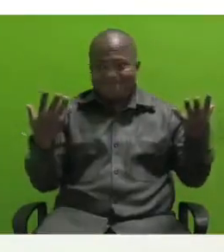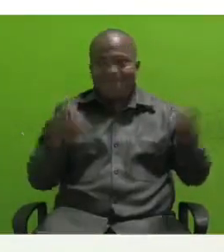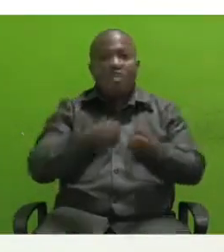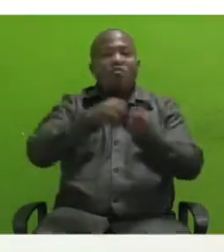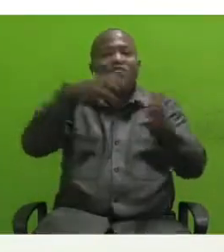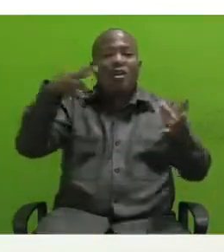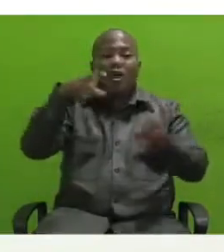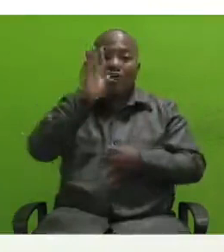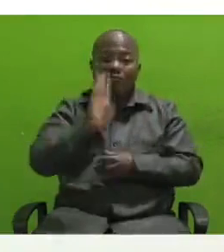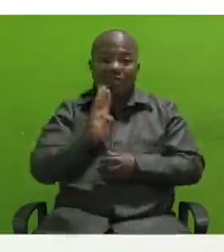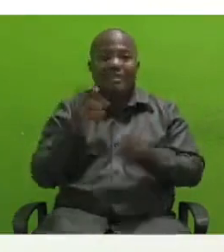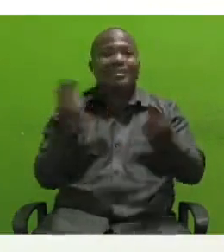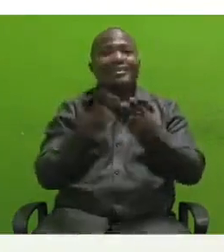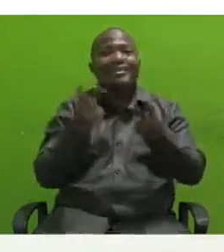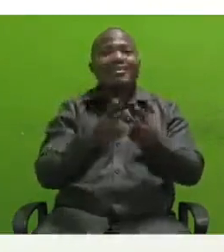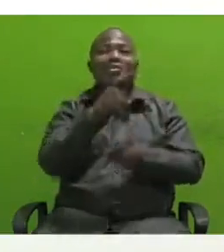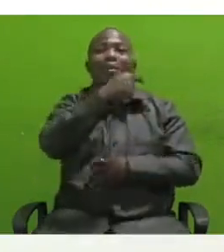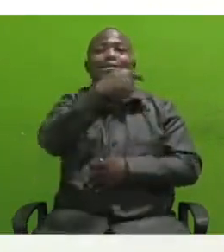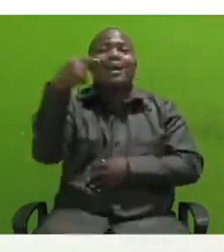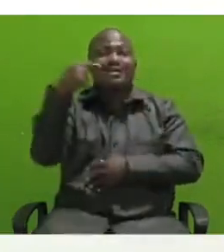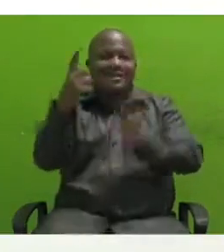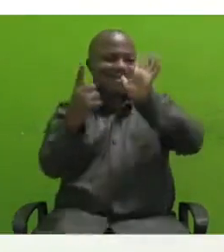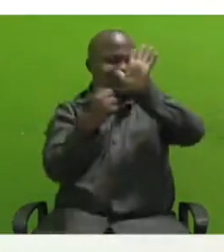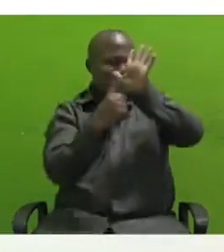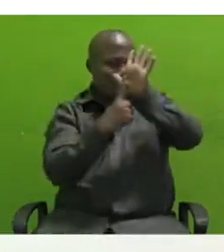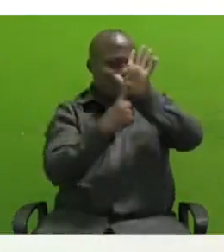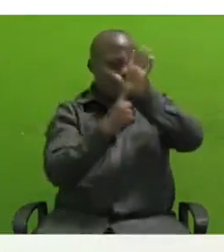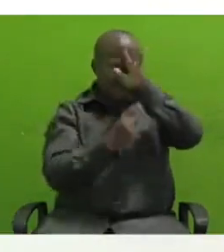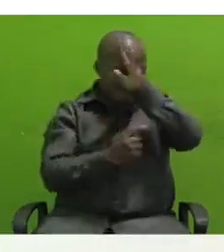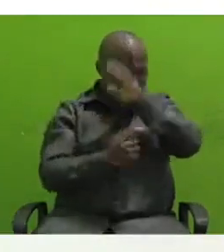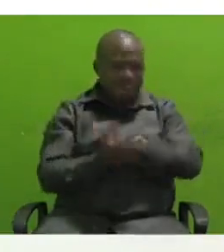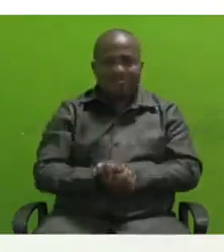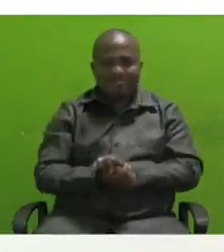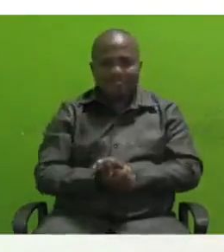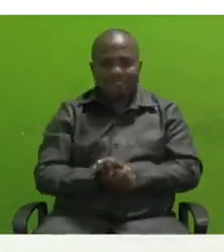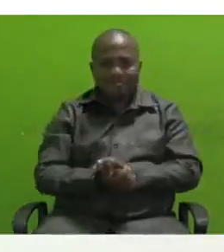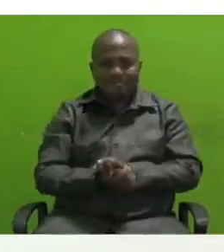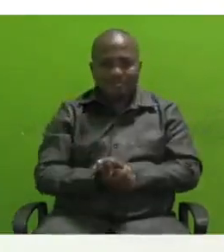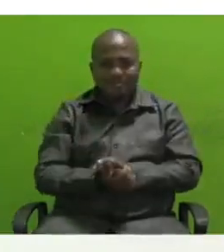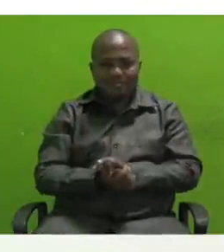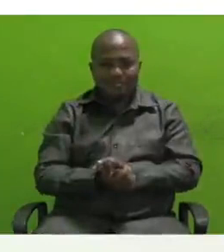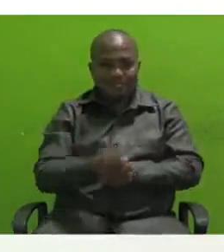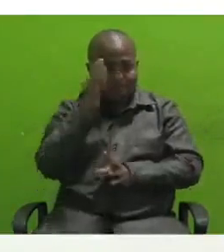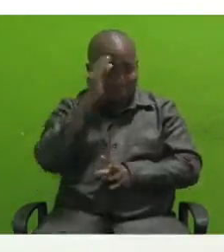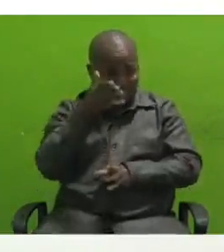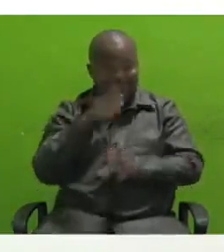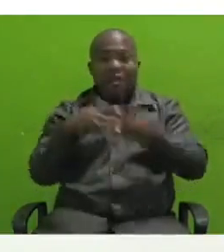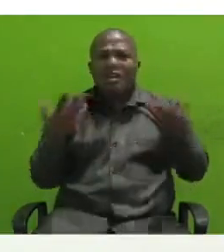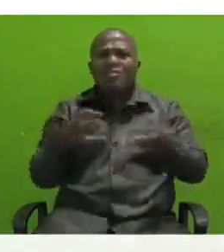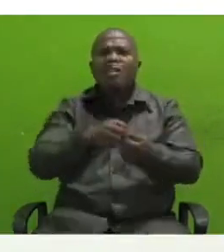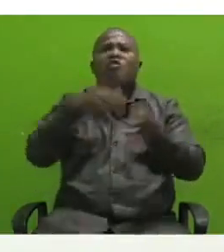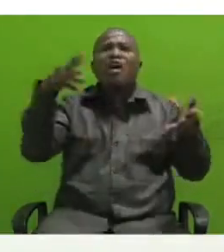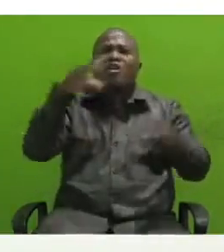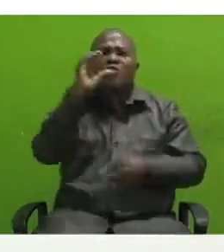Yes, good. The value of b here is minus 6, so it is minus 6. What